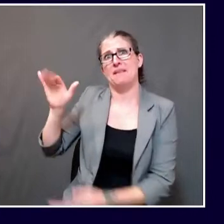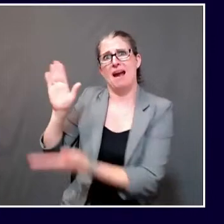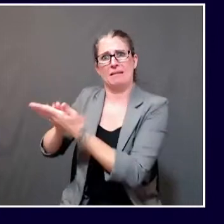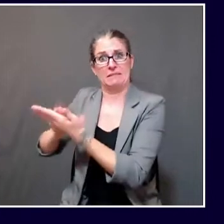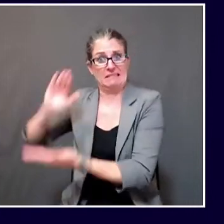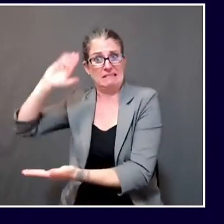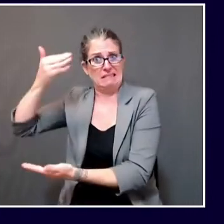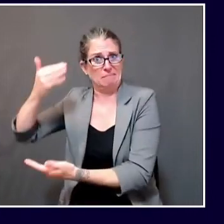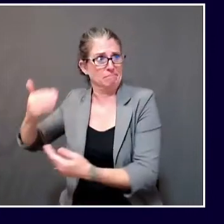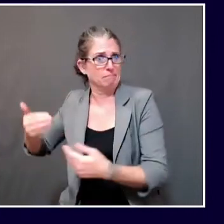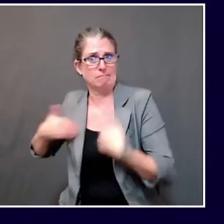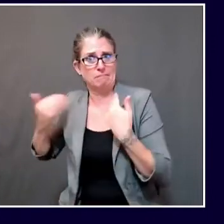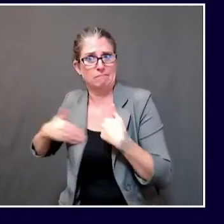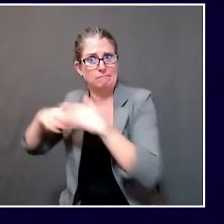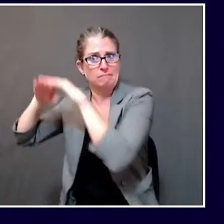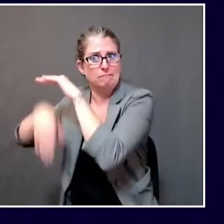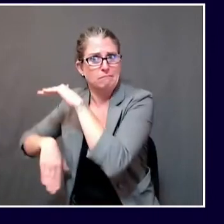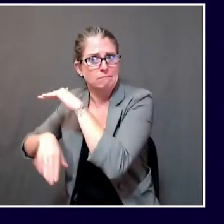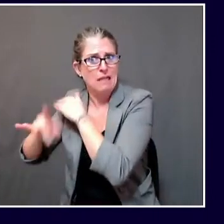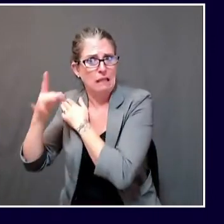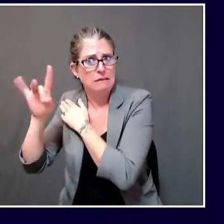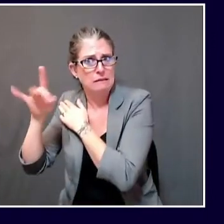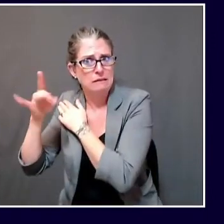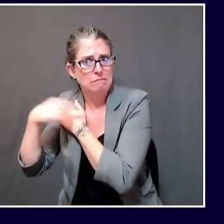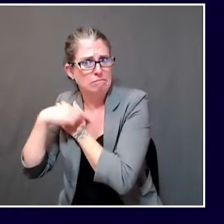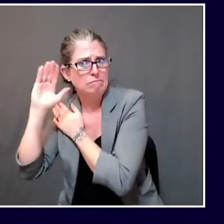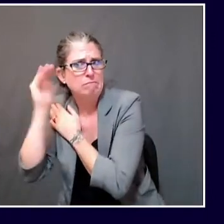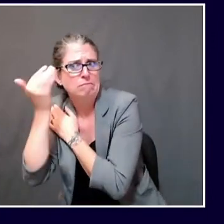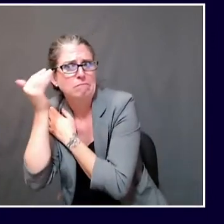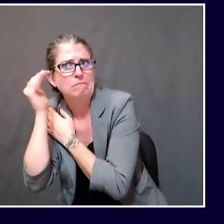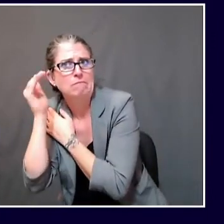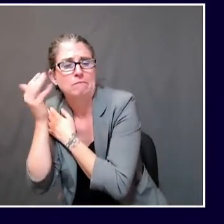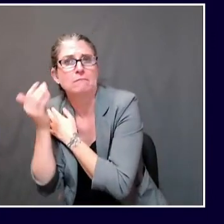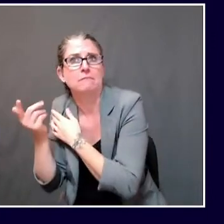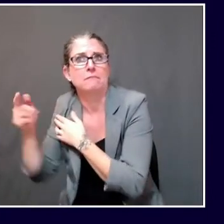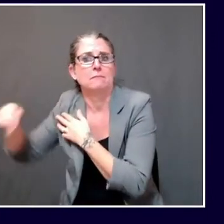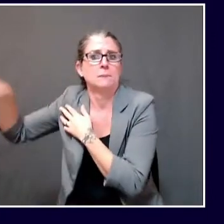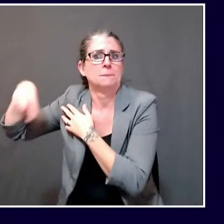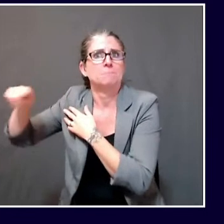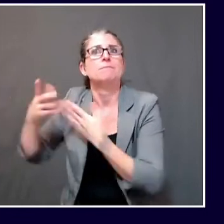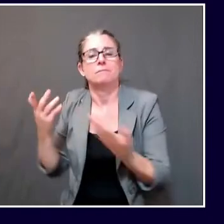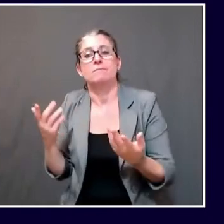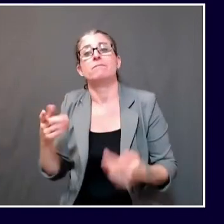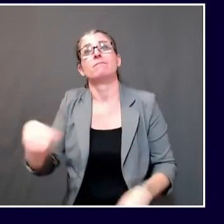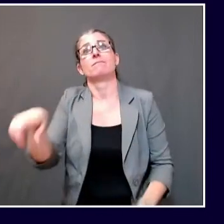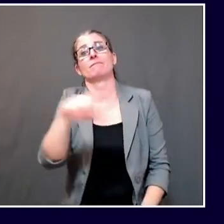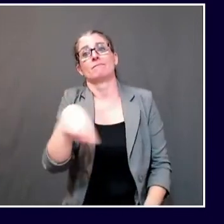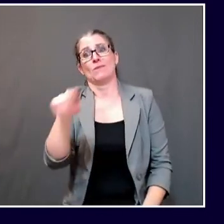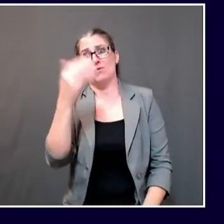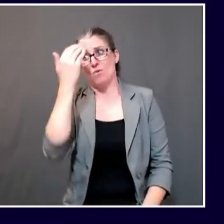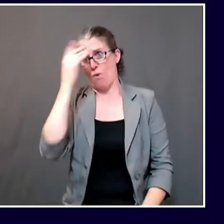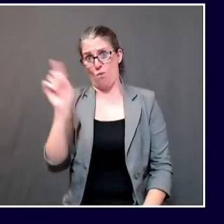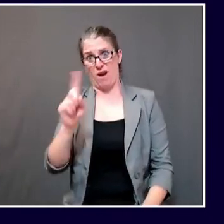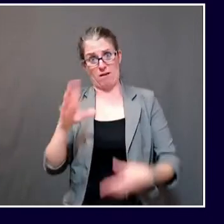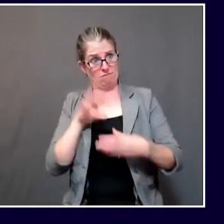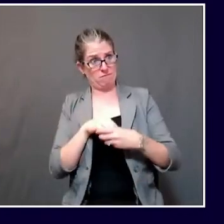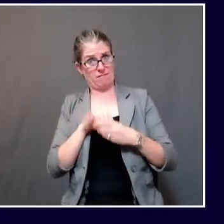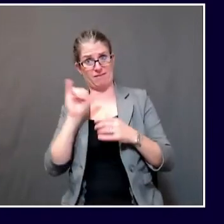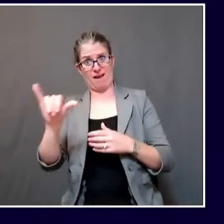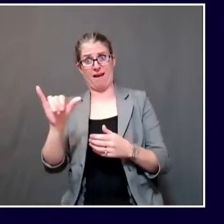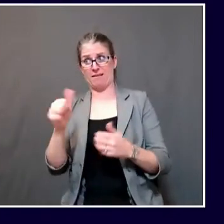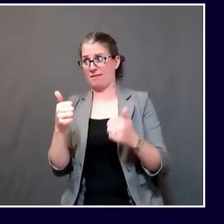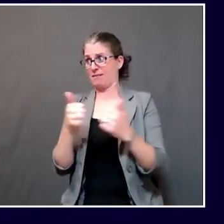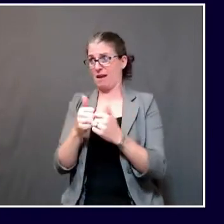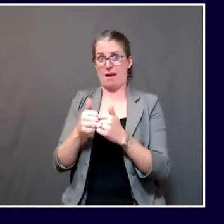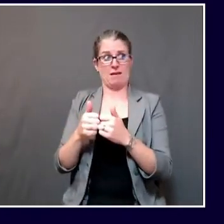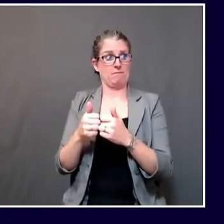or one of your family members was at that time, that's the critical feature. And then, Joe, in terms of the